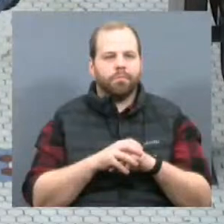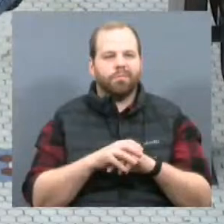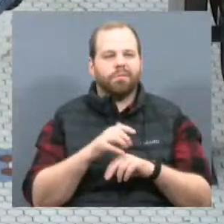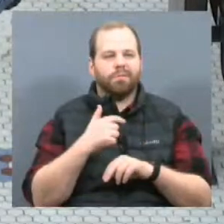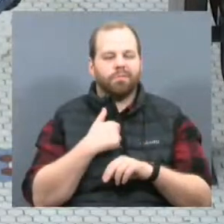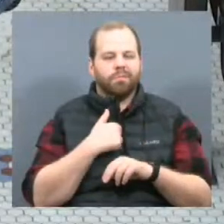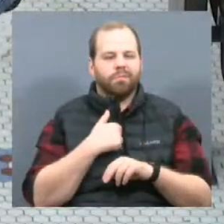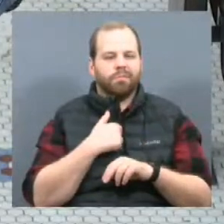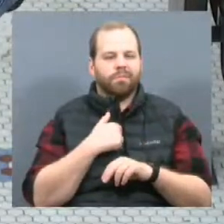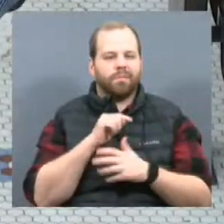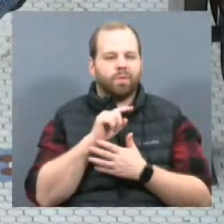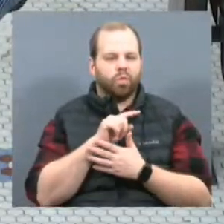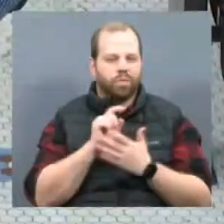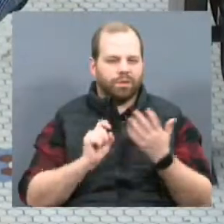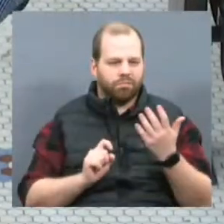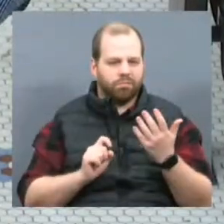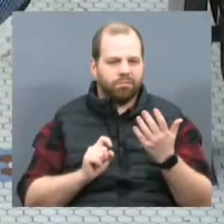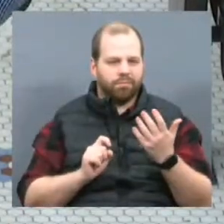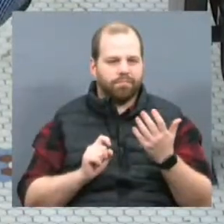few questions